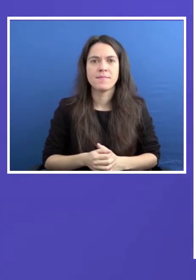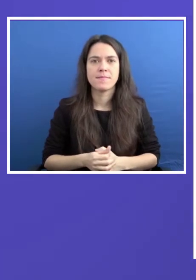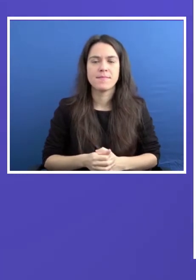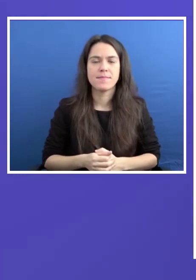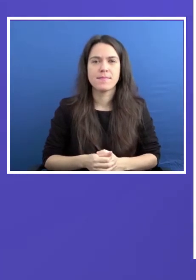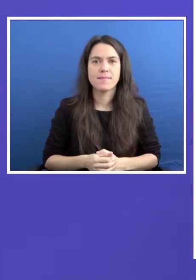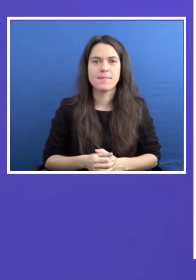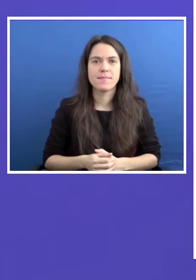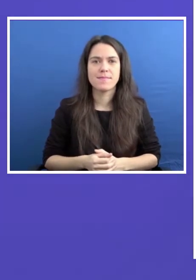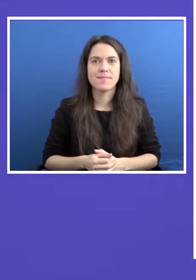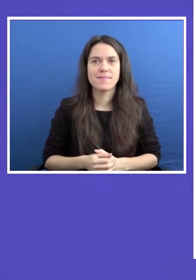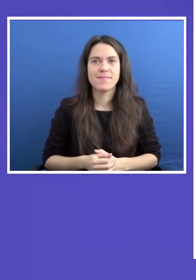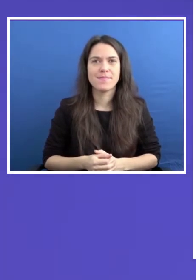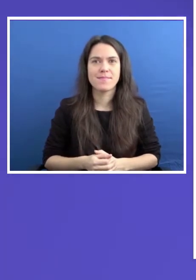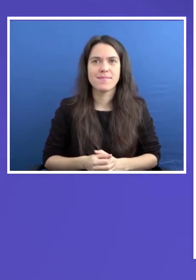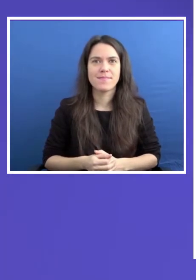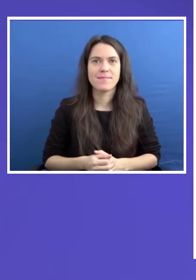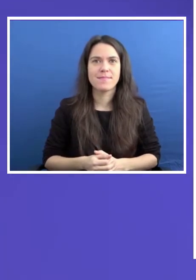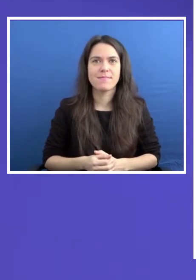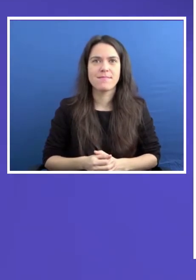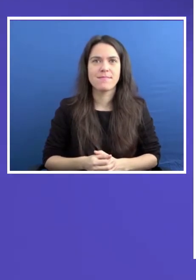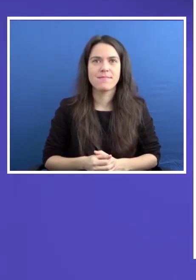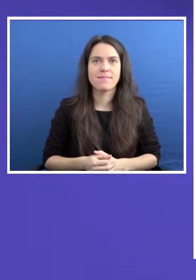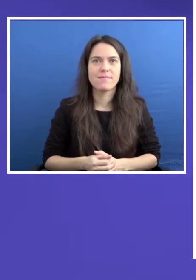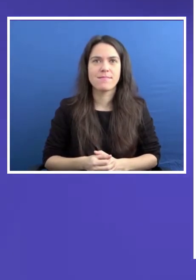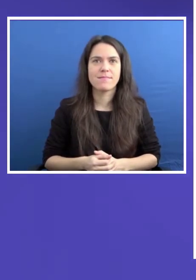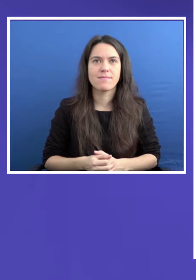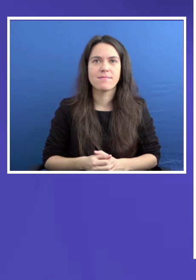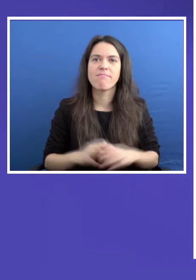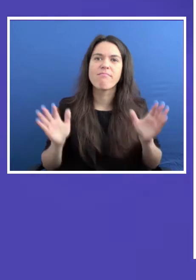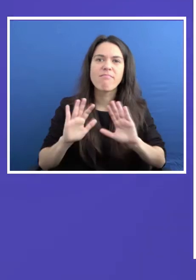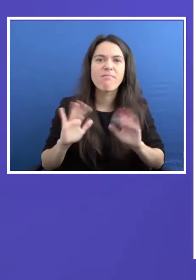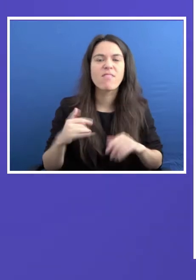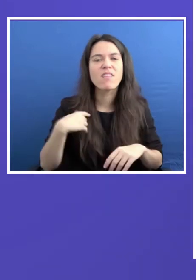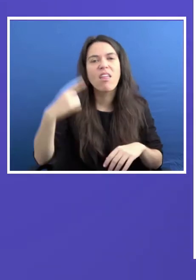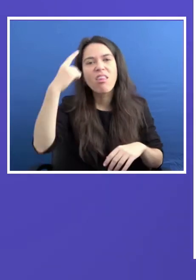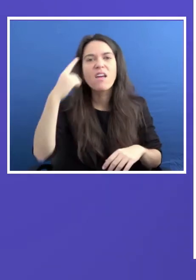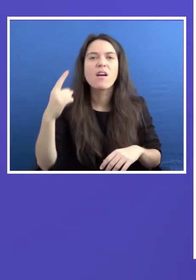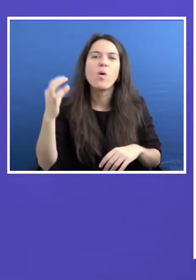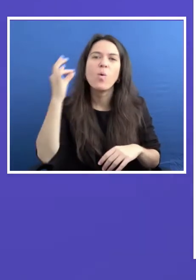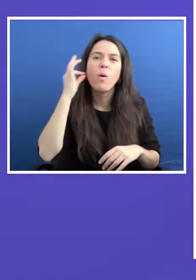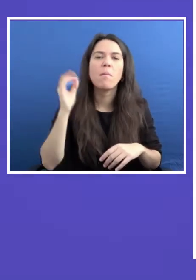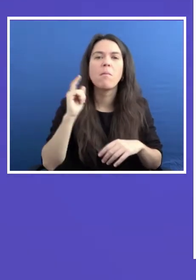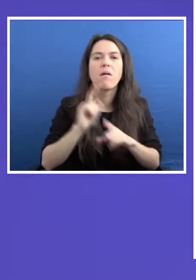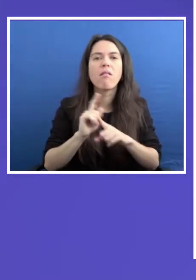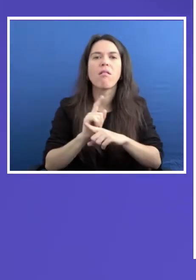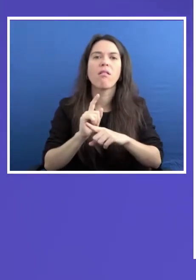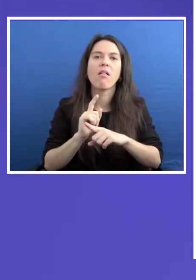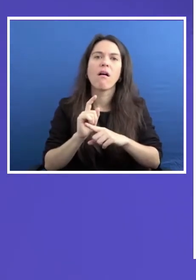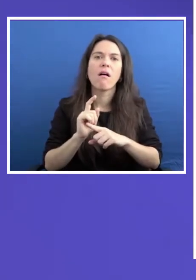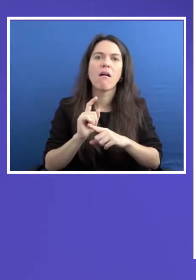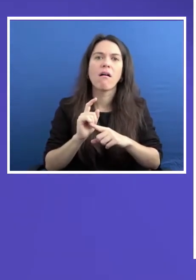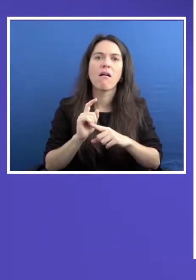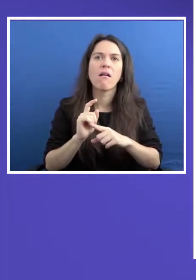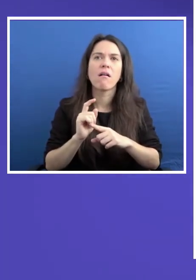and avoid sensitivities between women who are at the same institution as women and ladies in our